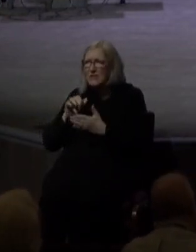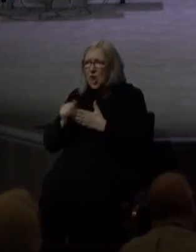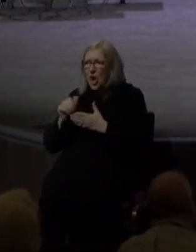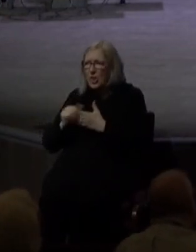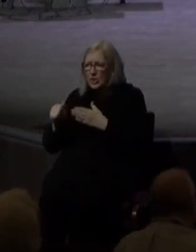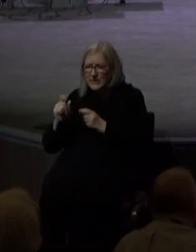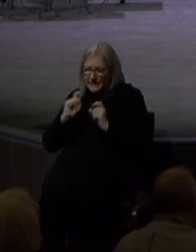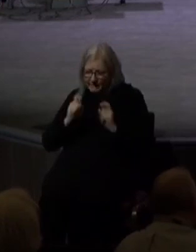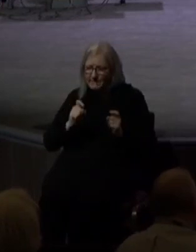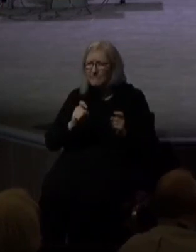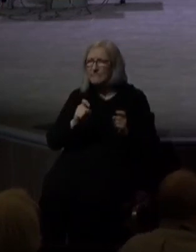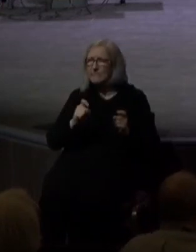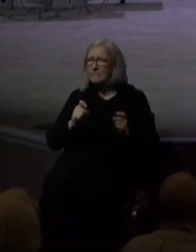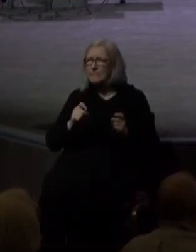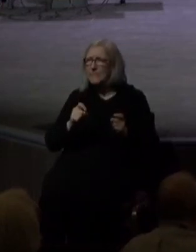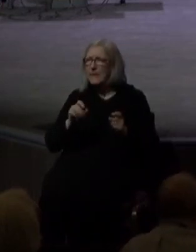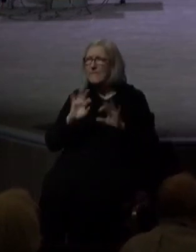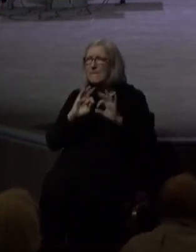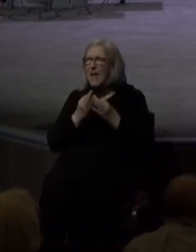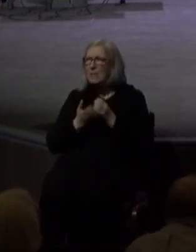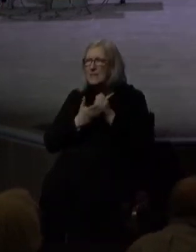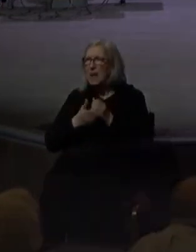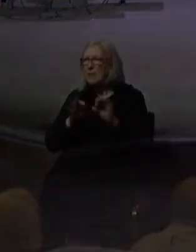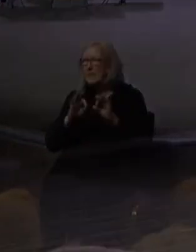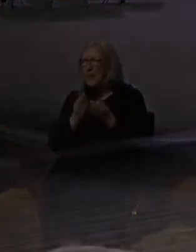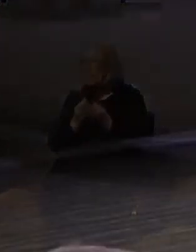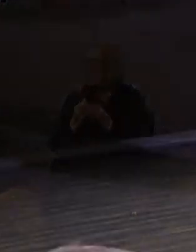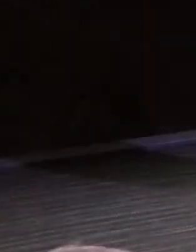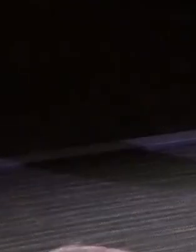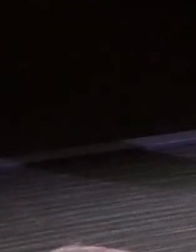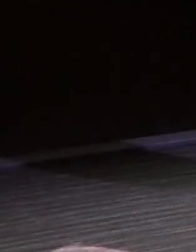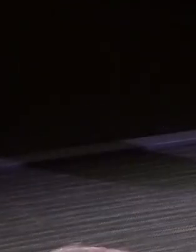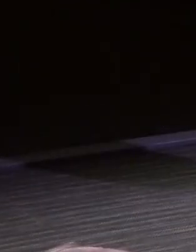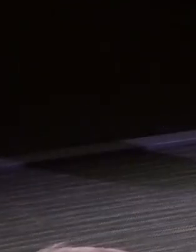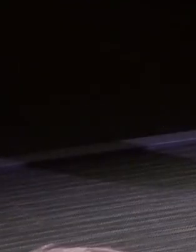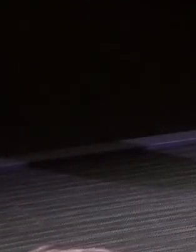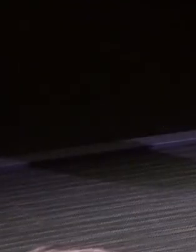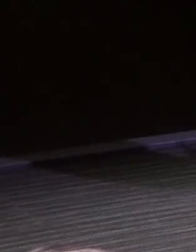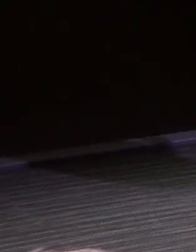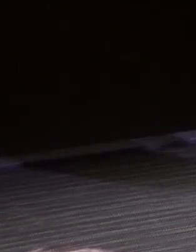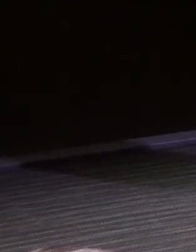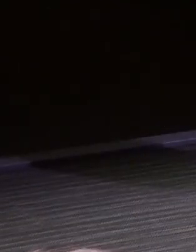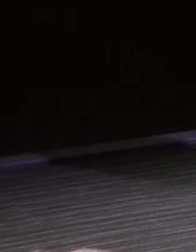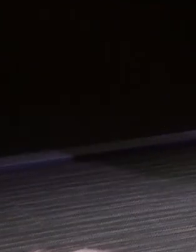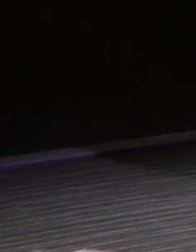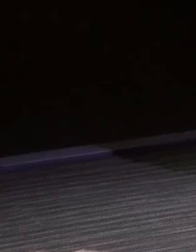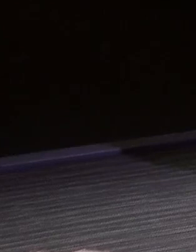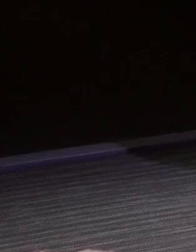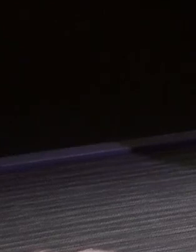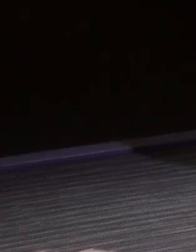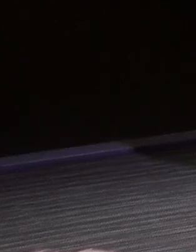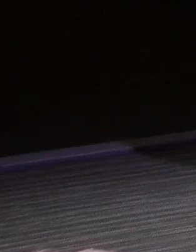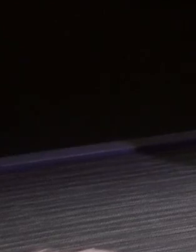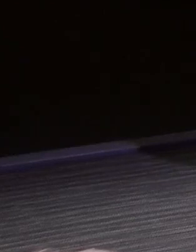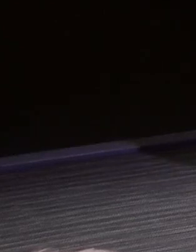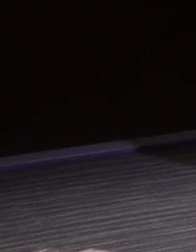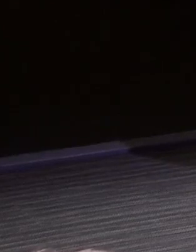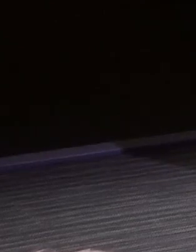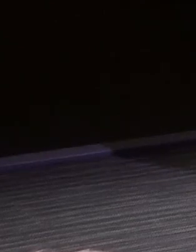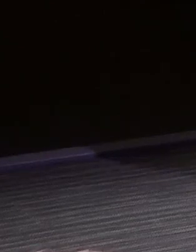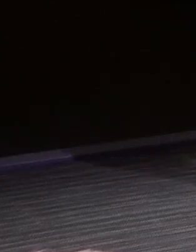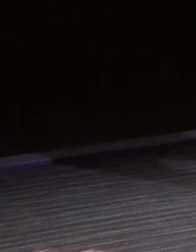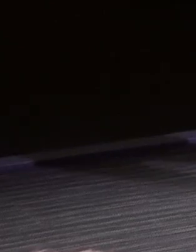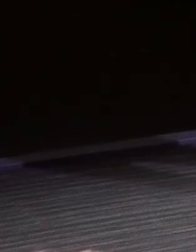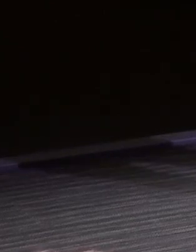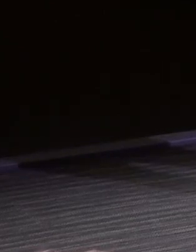Neighbors in Madagascar, probably $100,000 came in during that period. as we poured out food to people that were in need.